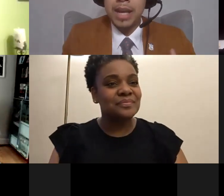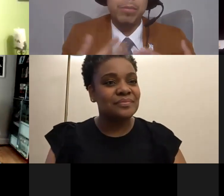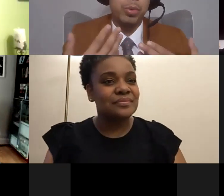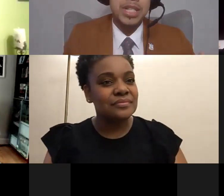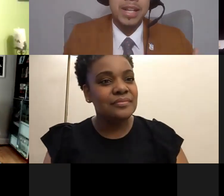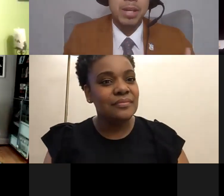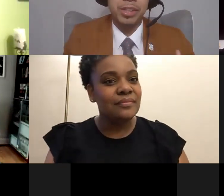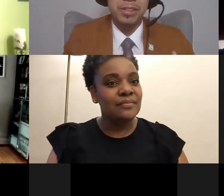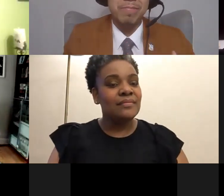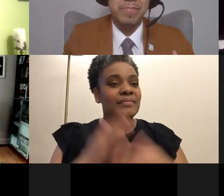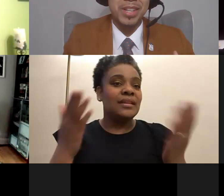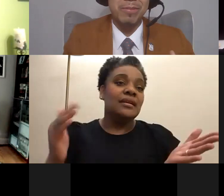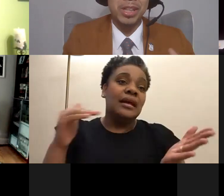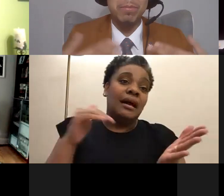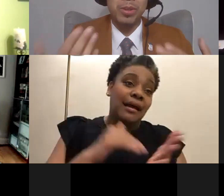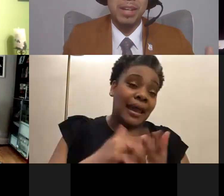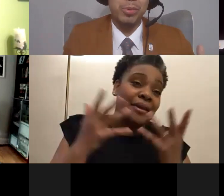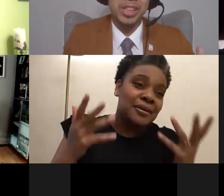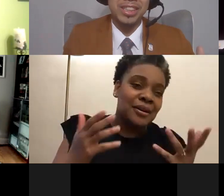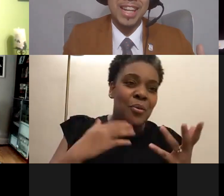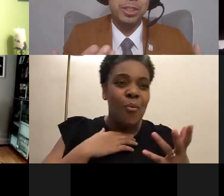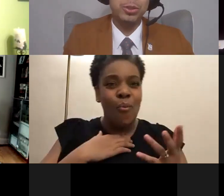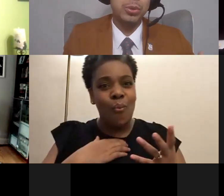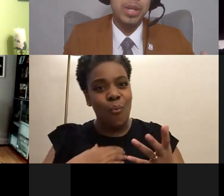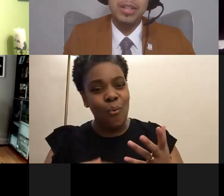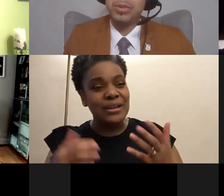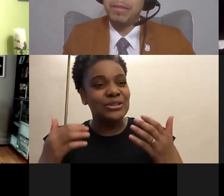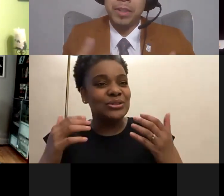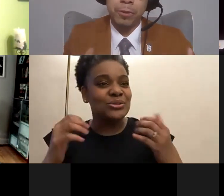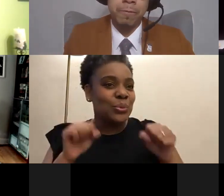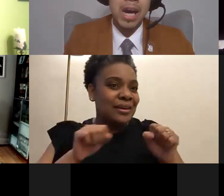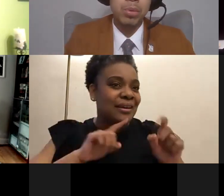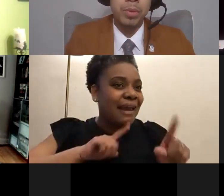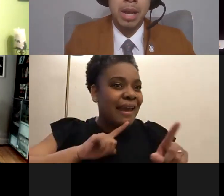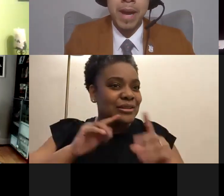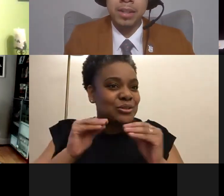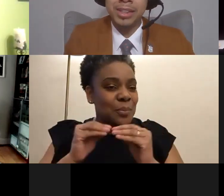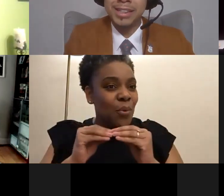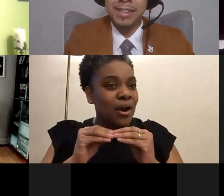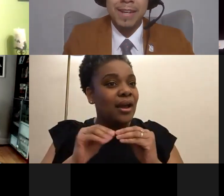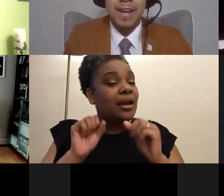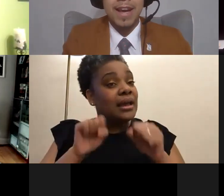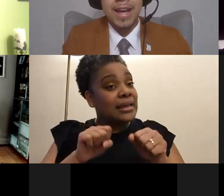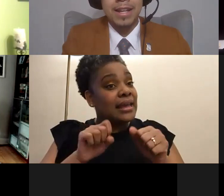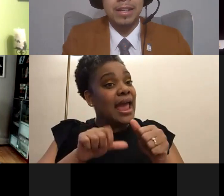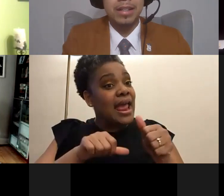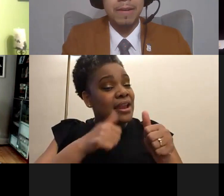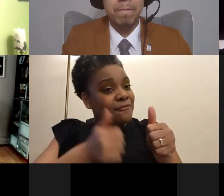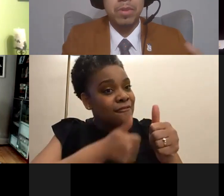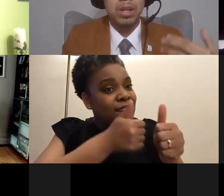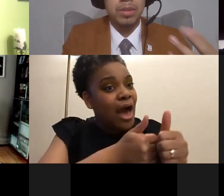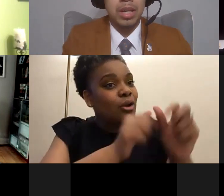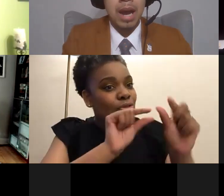So again, we wish that there was much more that we could get to. You can feel free to follow up with our panelists,